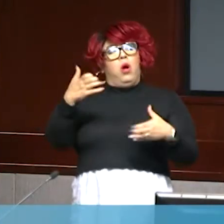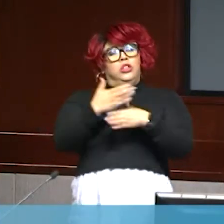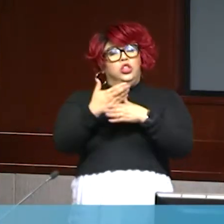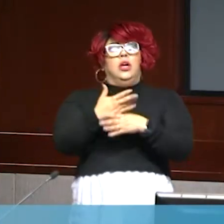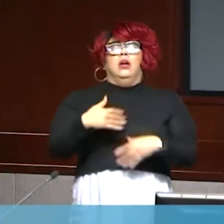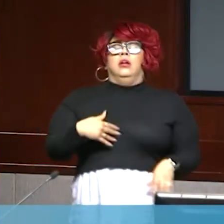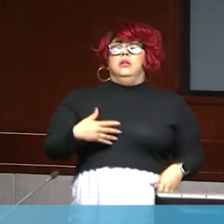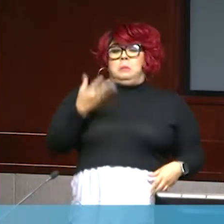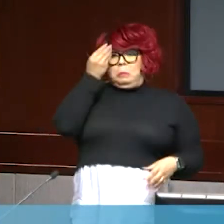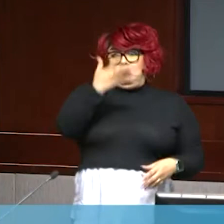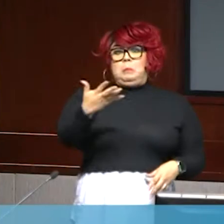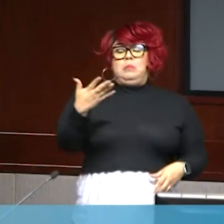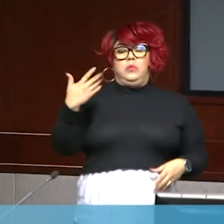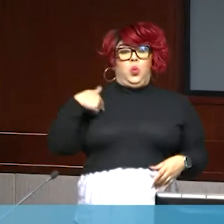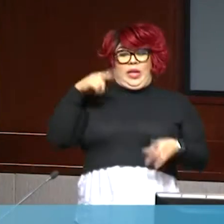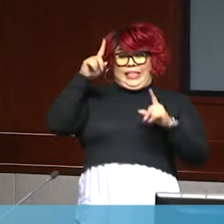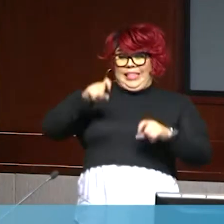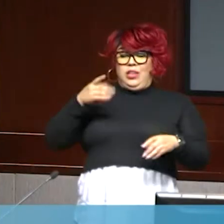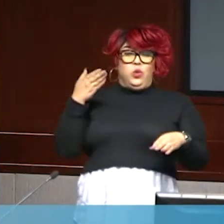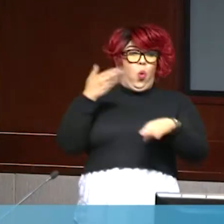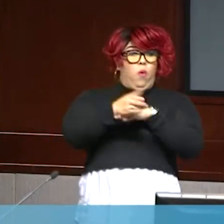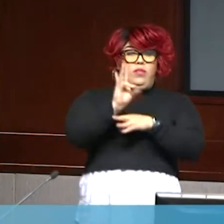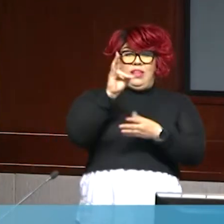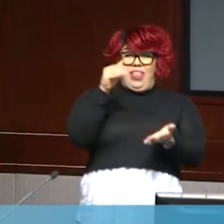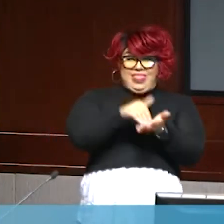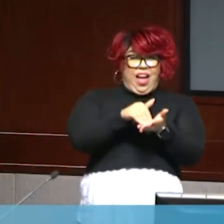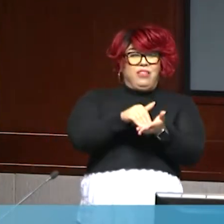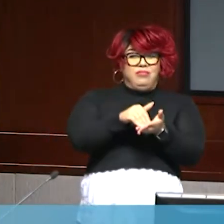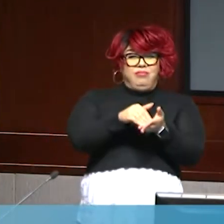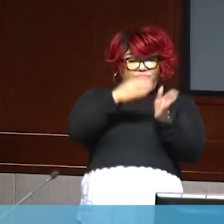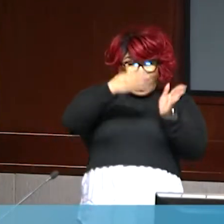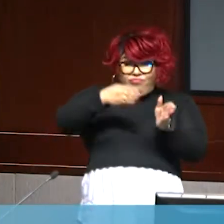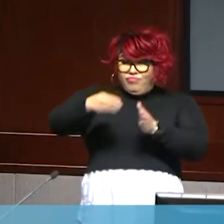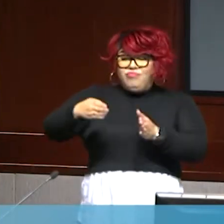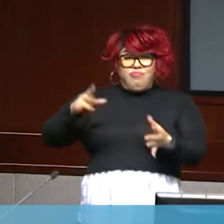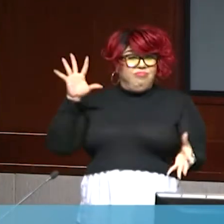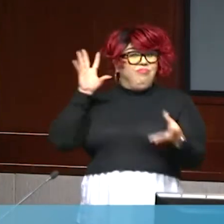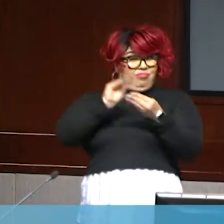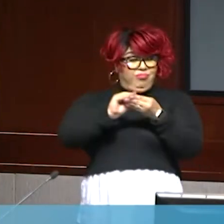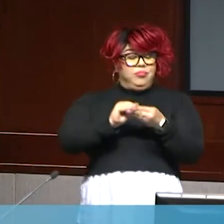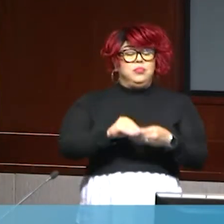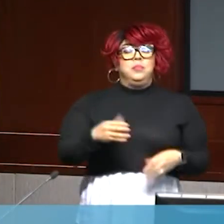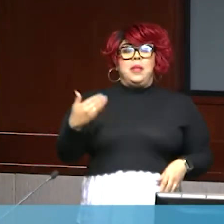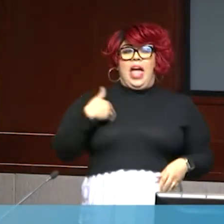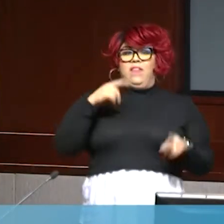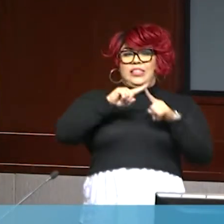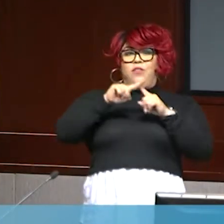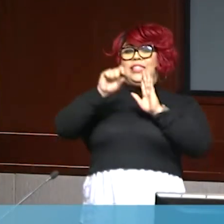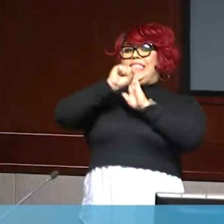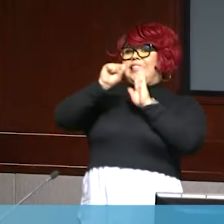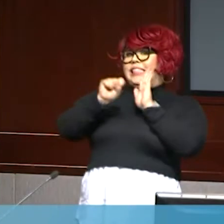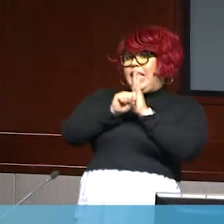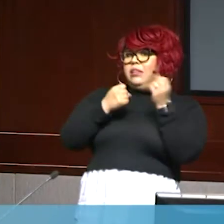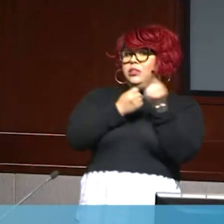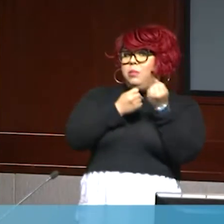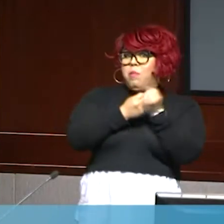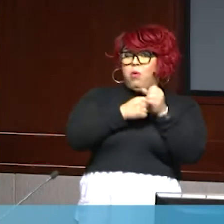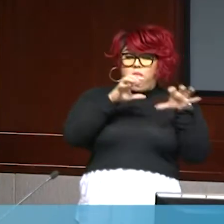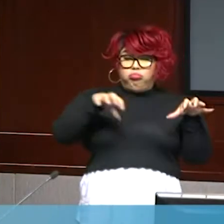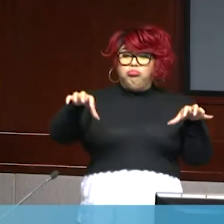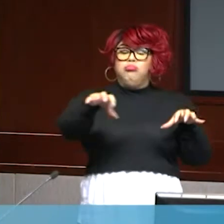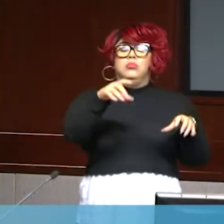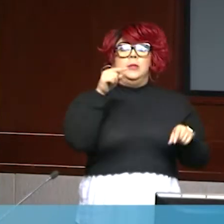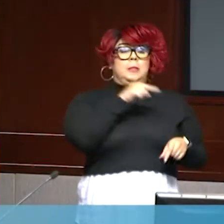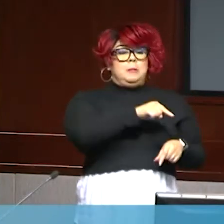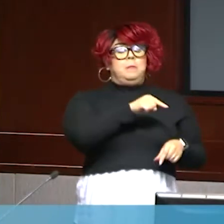tested over 7,000 individuals as of yesterday. We currently have the following state-funded sites. There